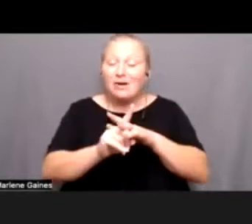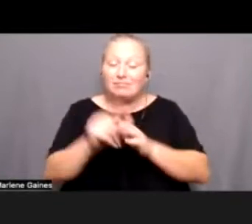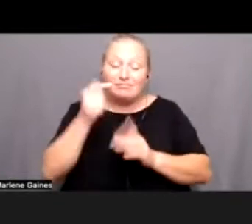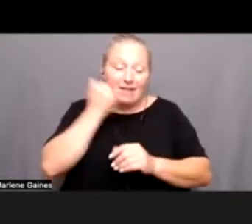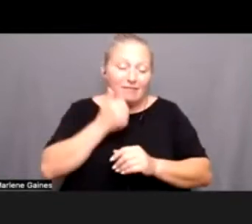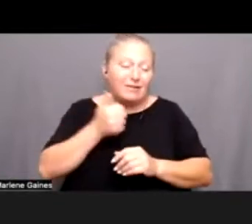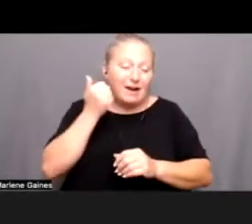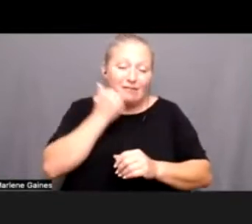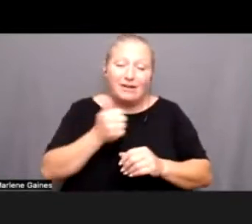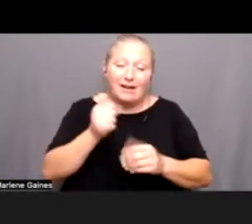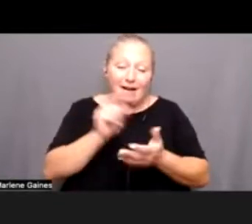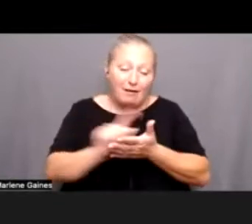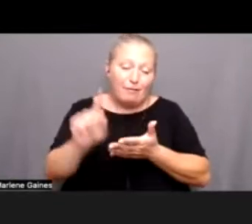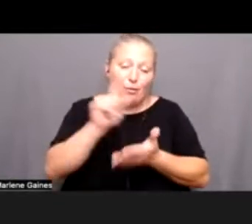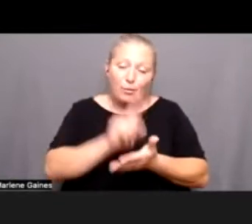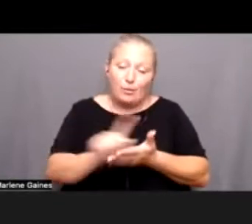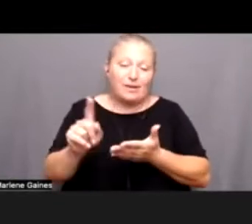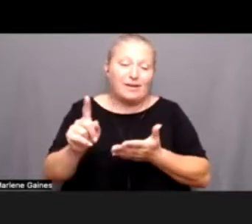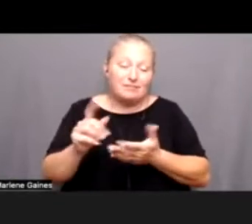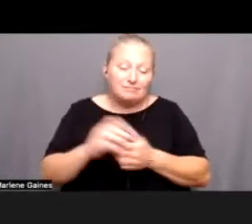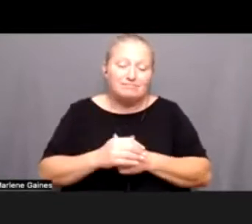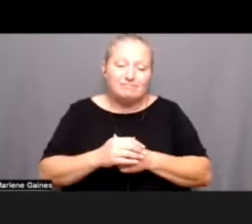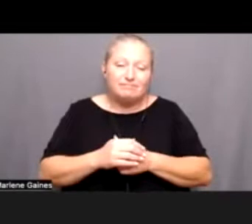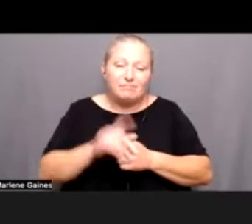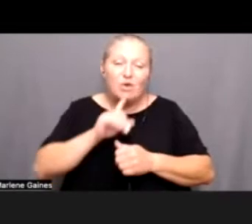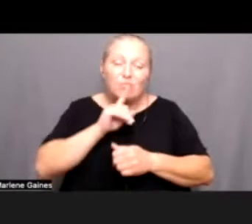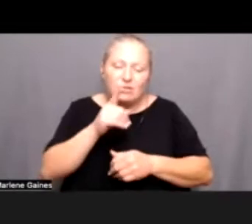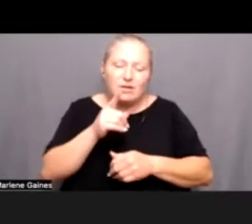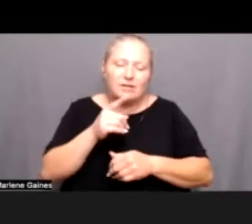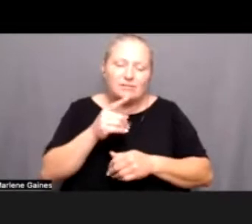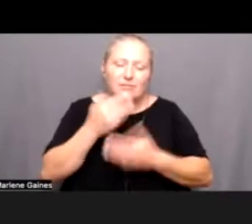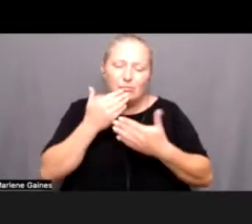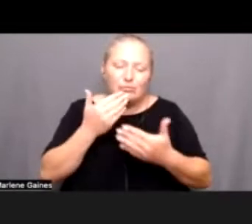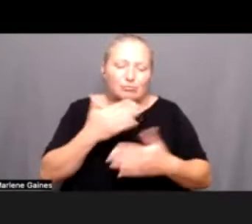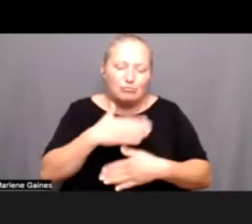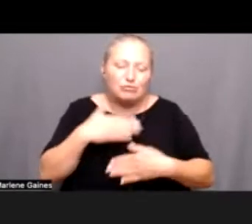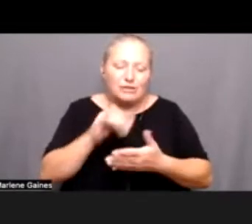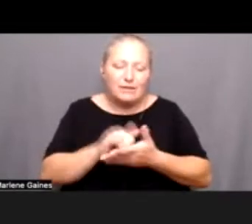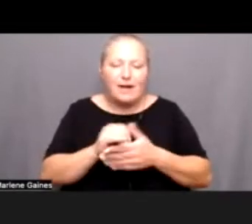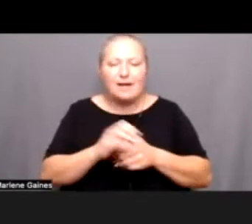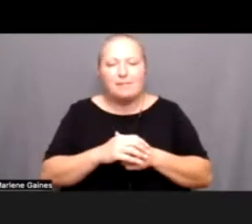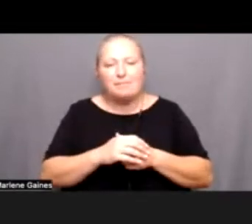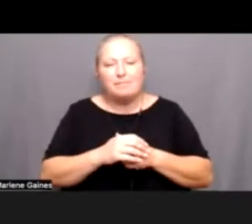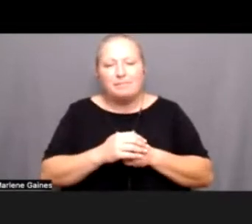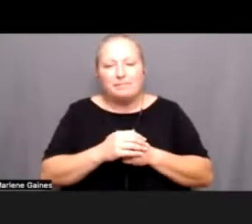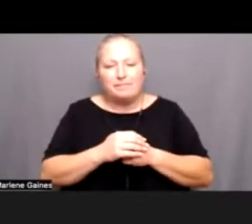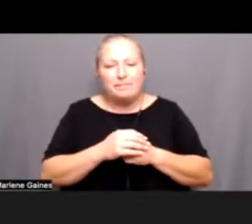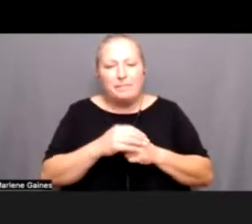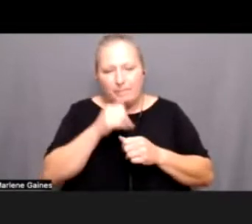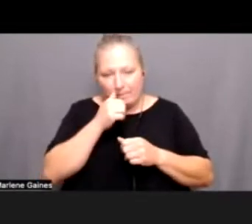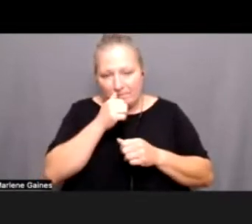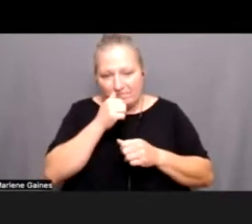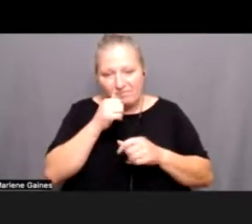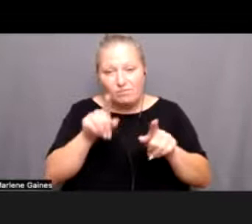day out, week after week. And so that's really appreciated. And, you know,